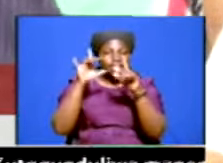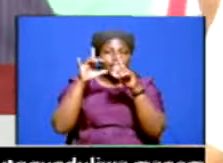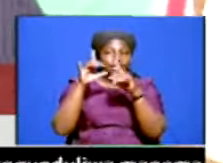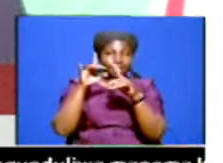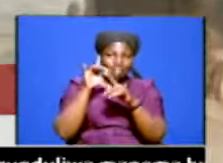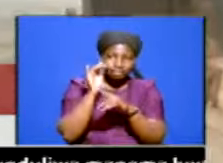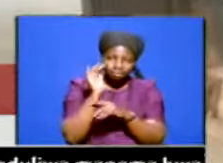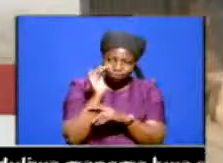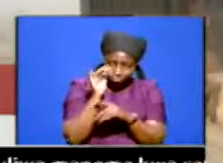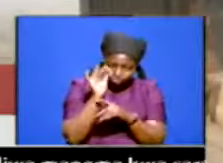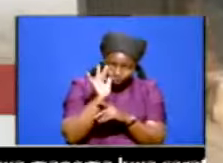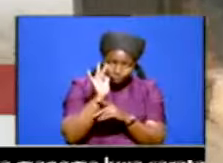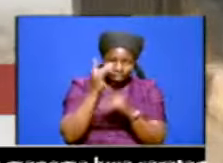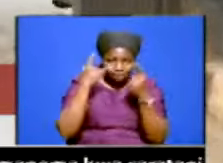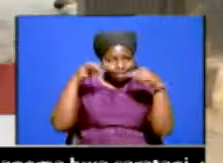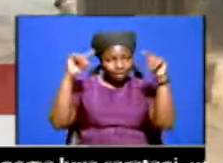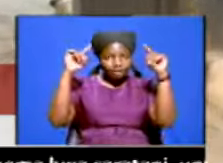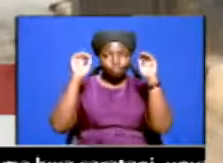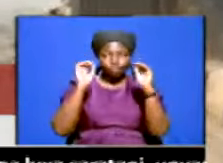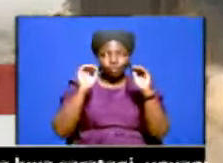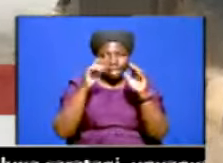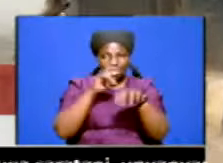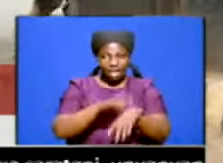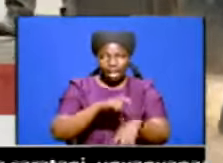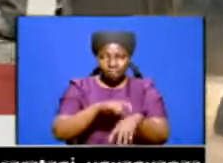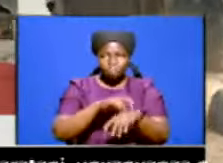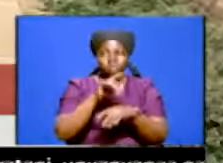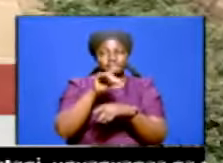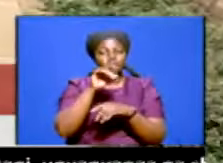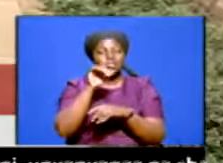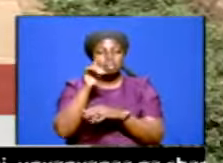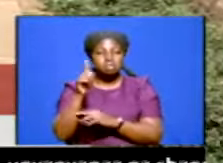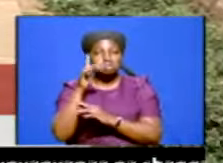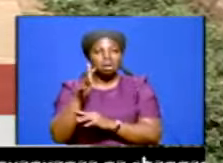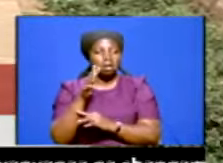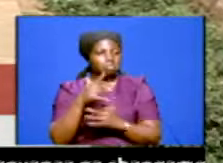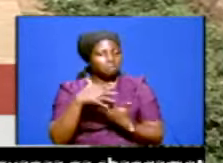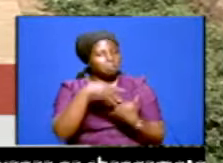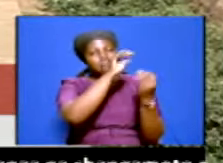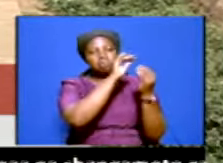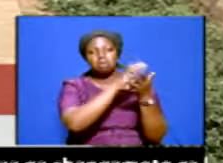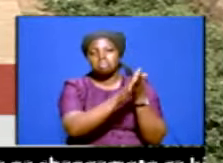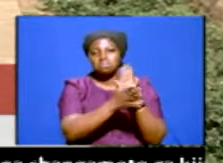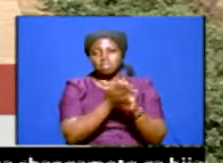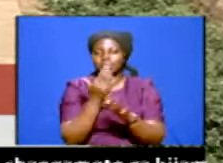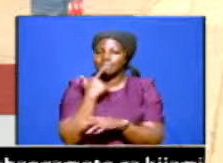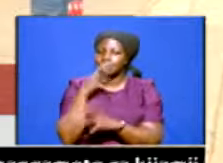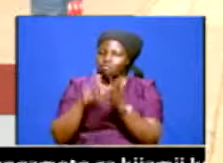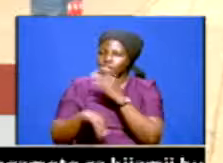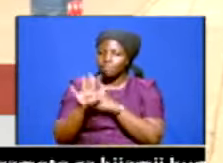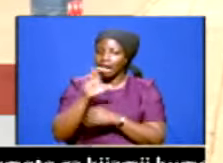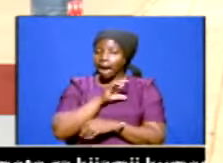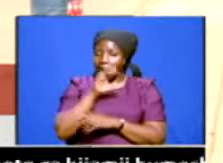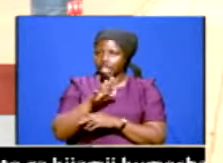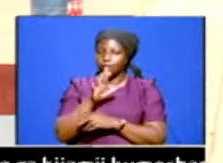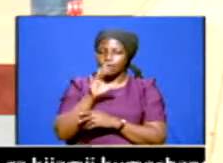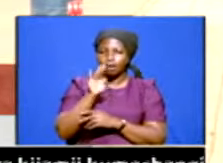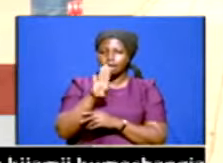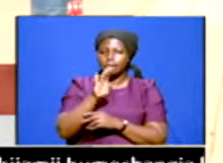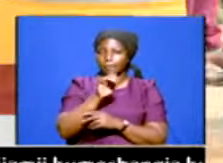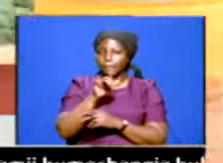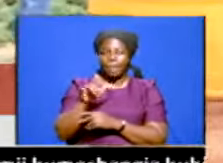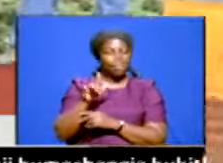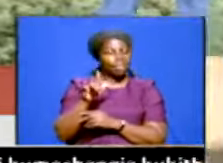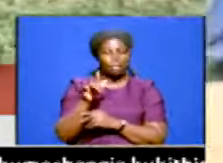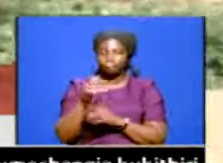mawakili wa Gachagua kutoka kwenye ofisi za DCI wakiwa mikono mitupu na kusema mteja wao amenyimwa dhamana na kwamba atakesha kwenye korokoro za kituo